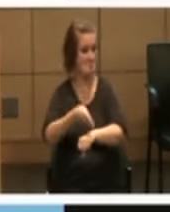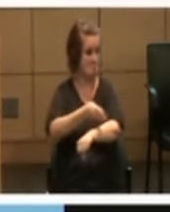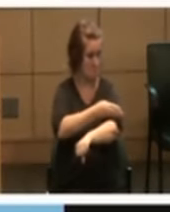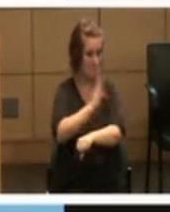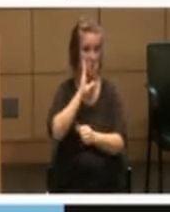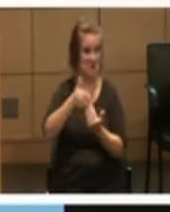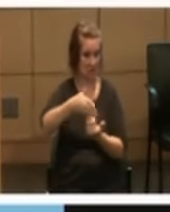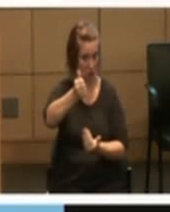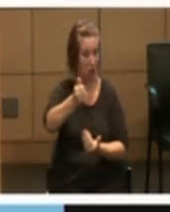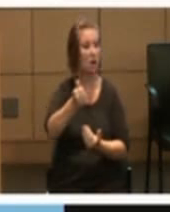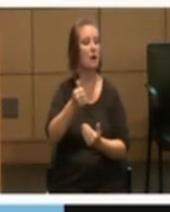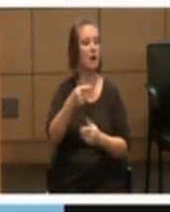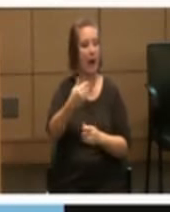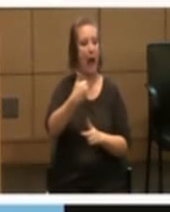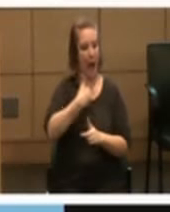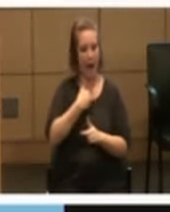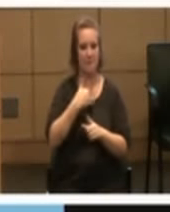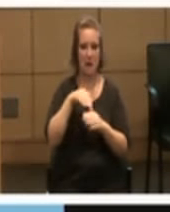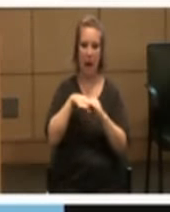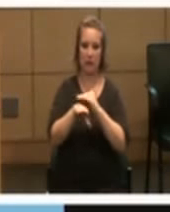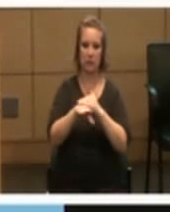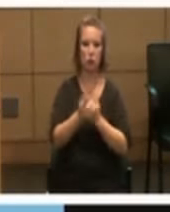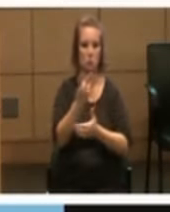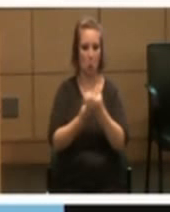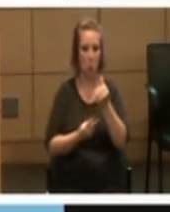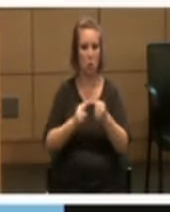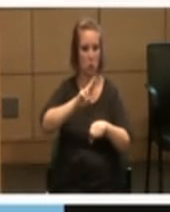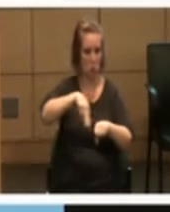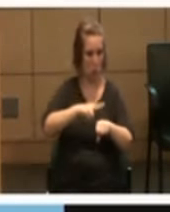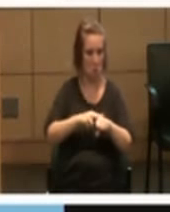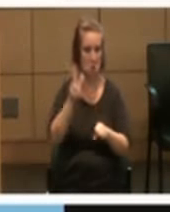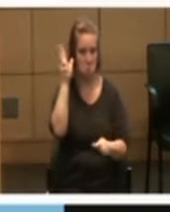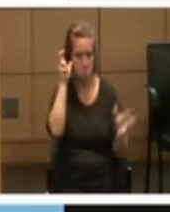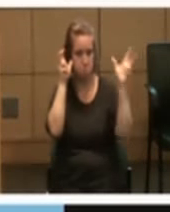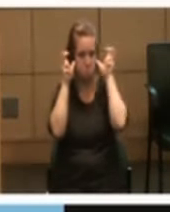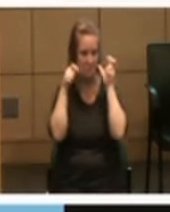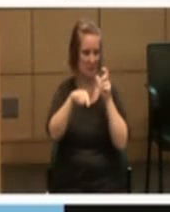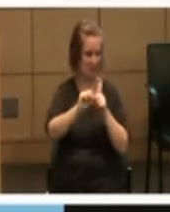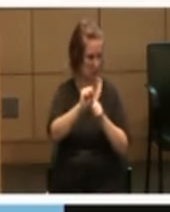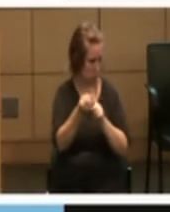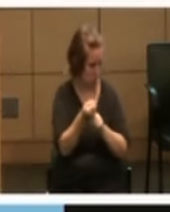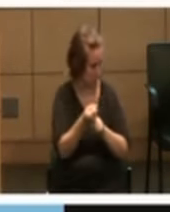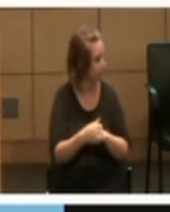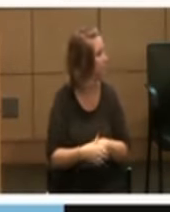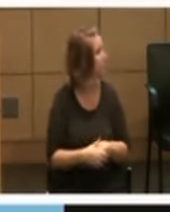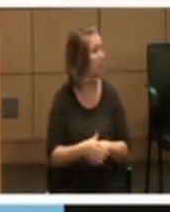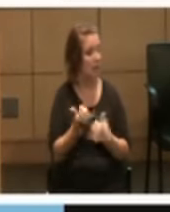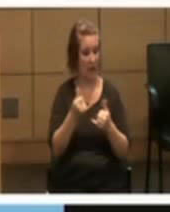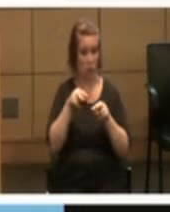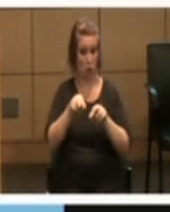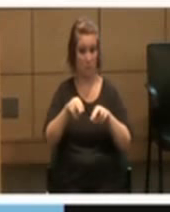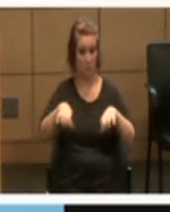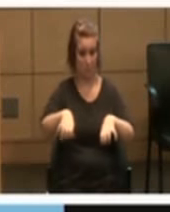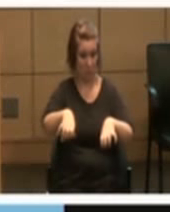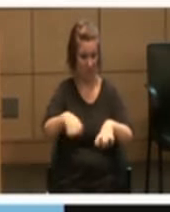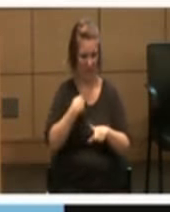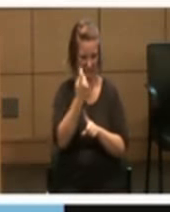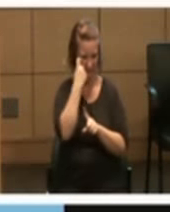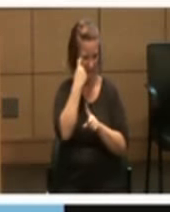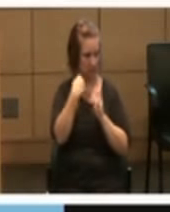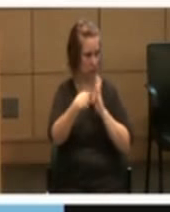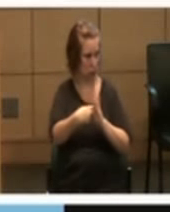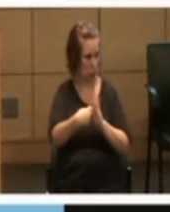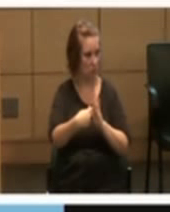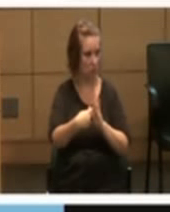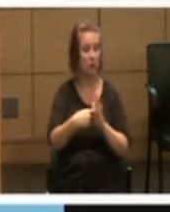access to both normal hearing ears in this setup. So now we can look at performance. So this is what I just presented for